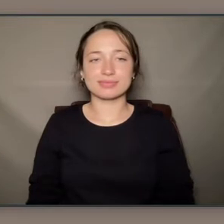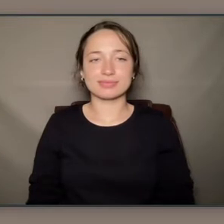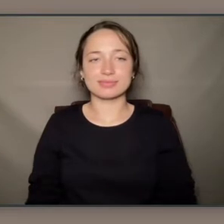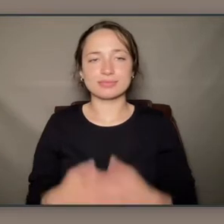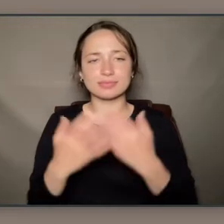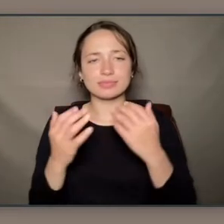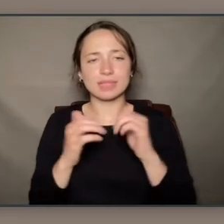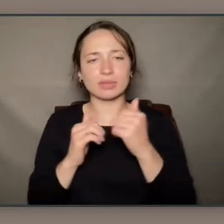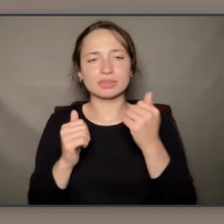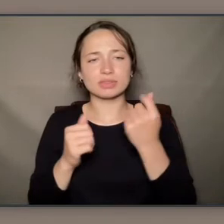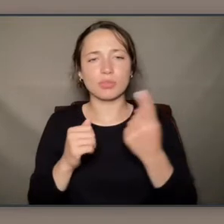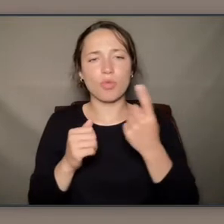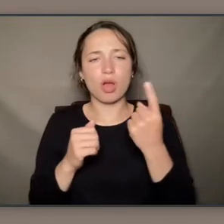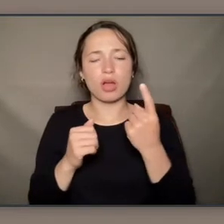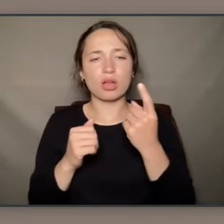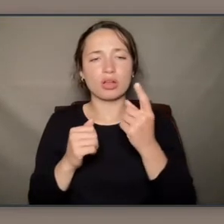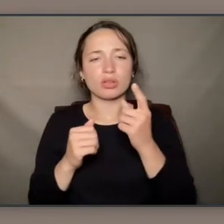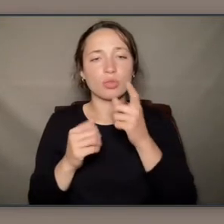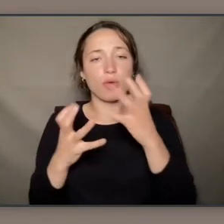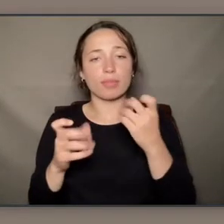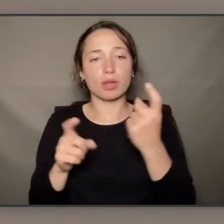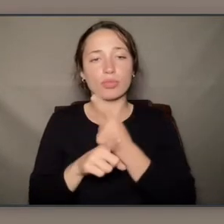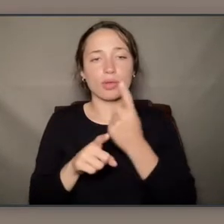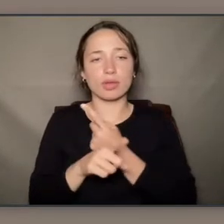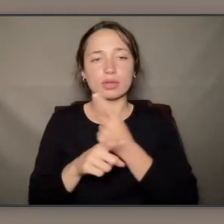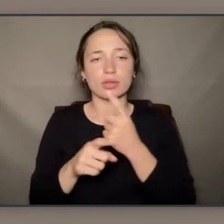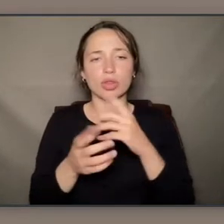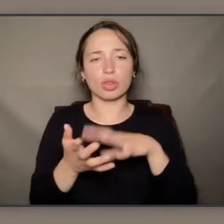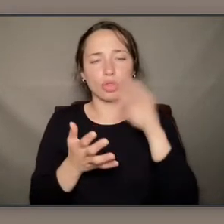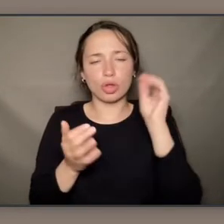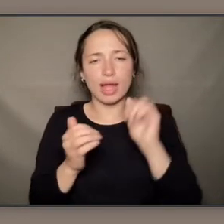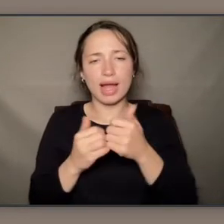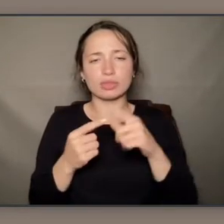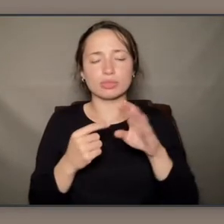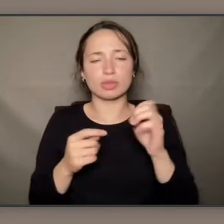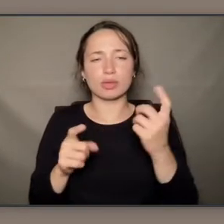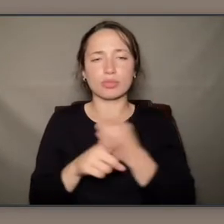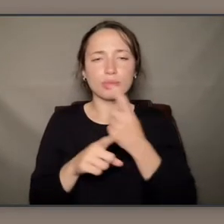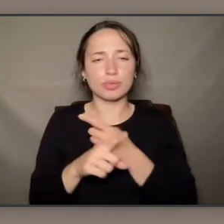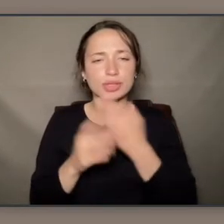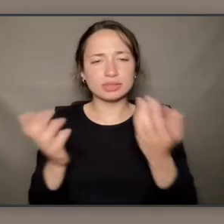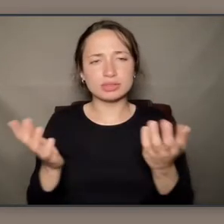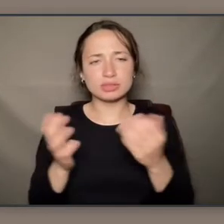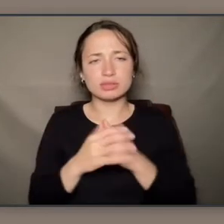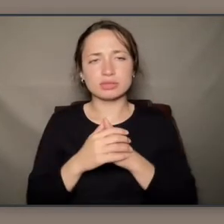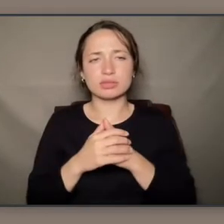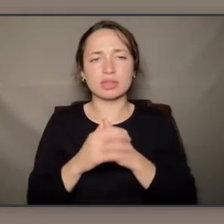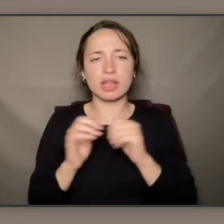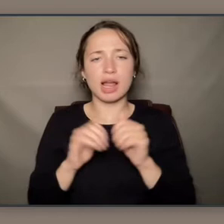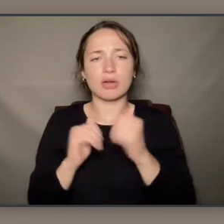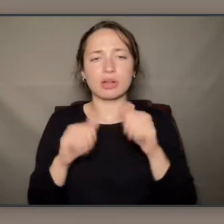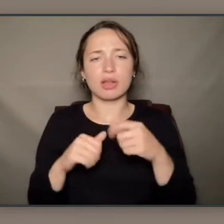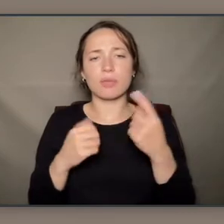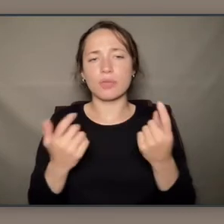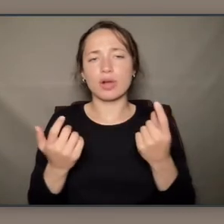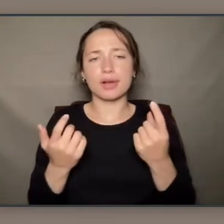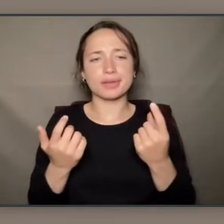so how could someone who wanted to be appropriate learn how to be appropriate? How can